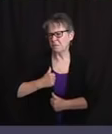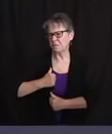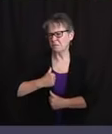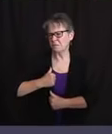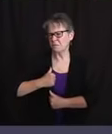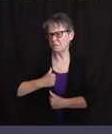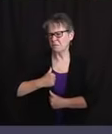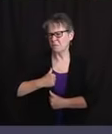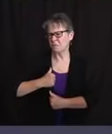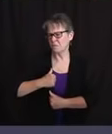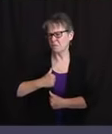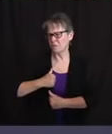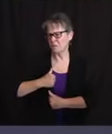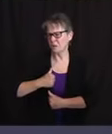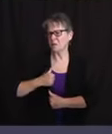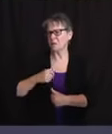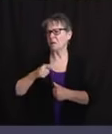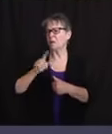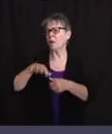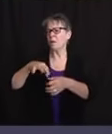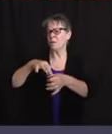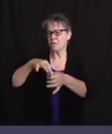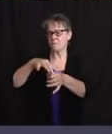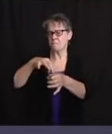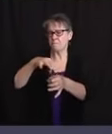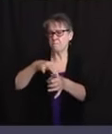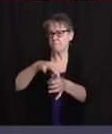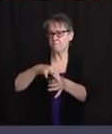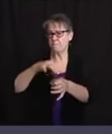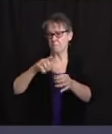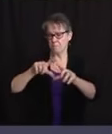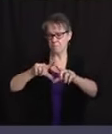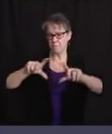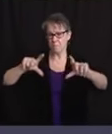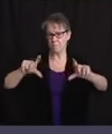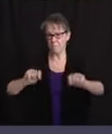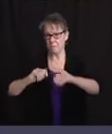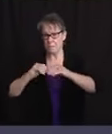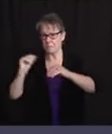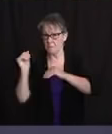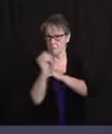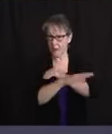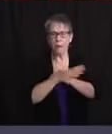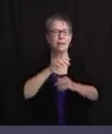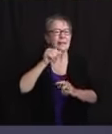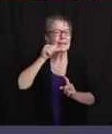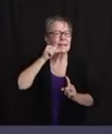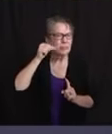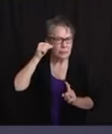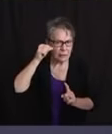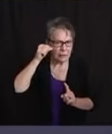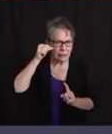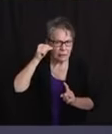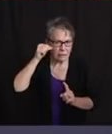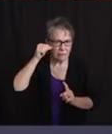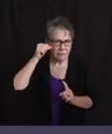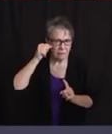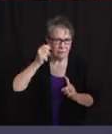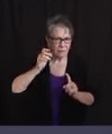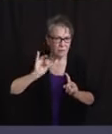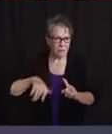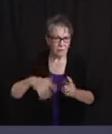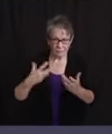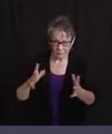believe that happened either. So I don't have any plans to tinker with the executive order, and I do think both the